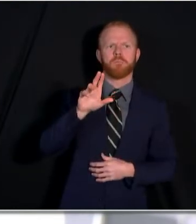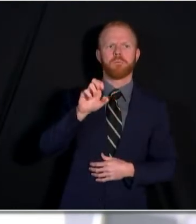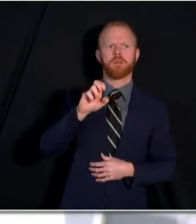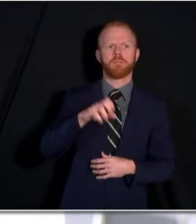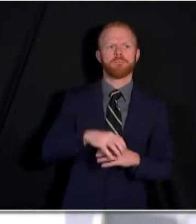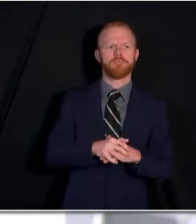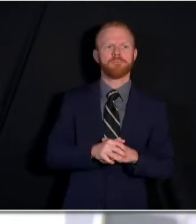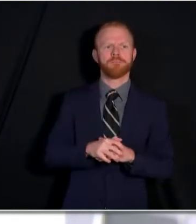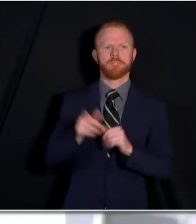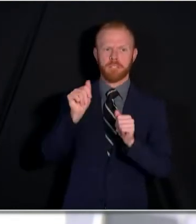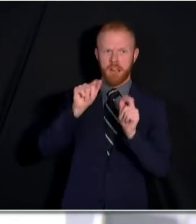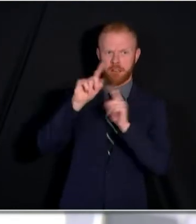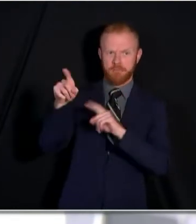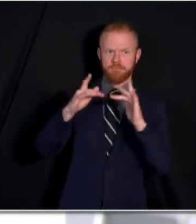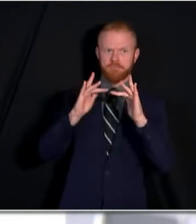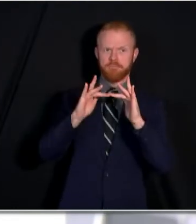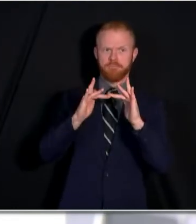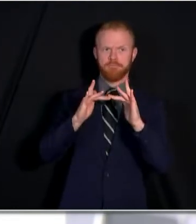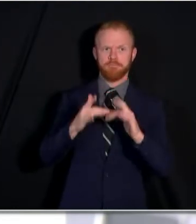covid19.ca.gov. Go to